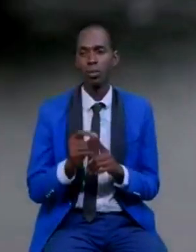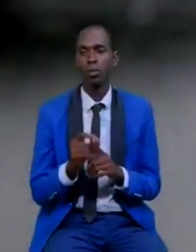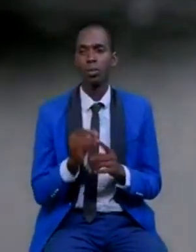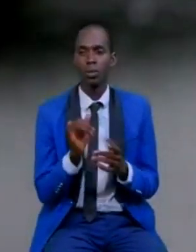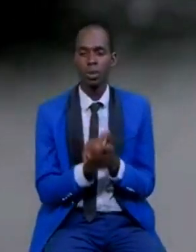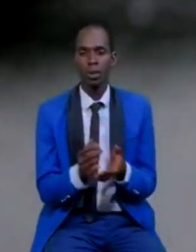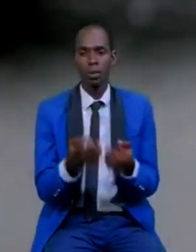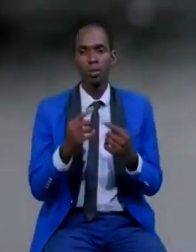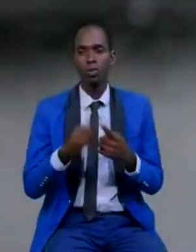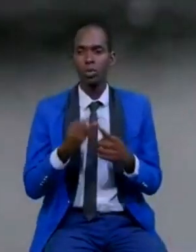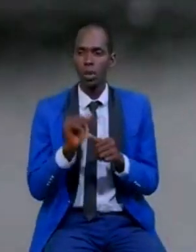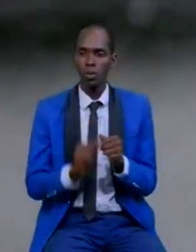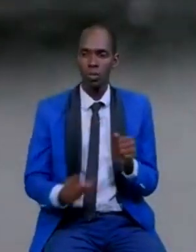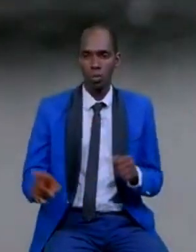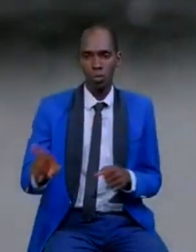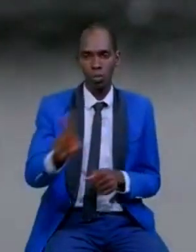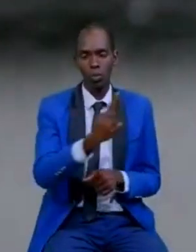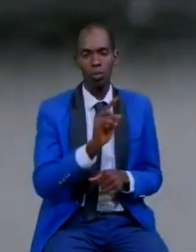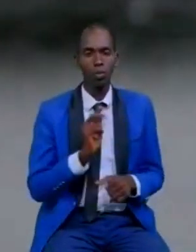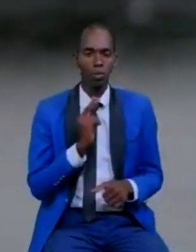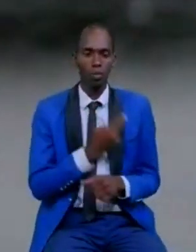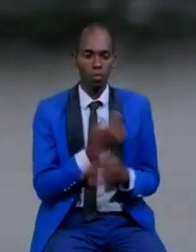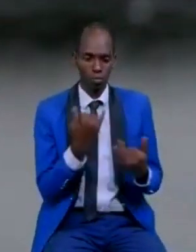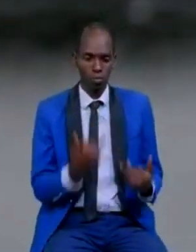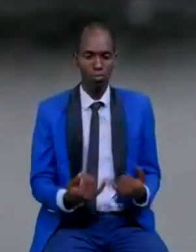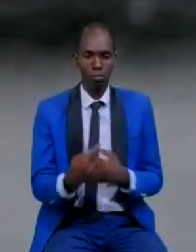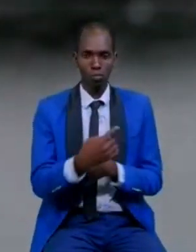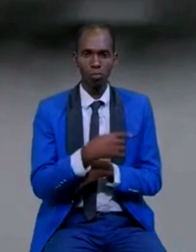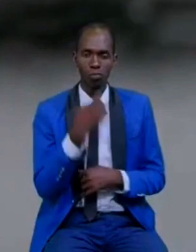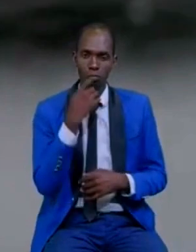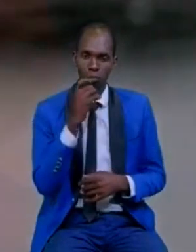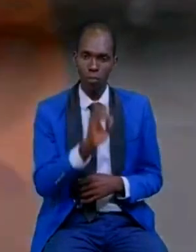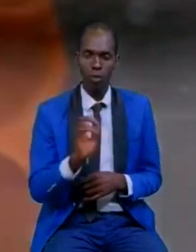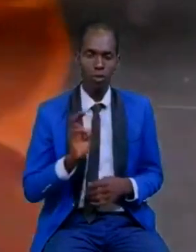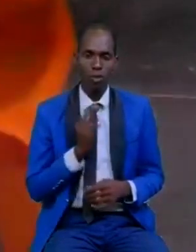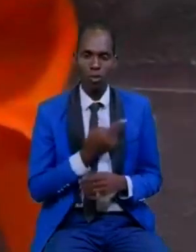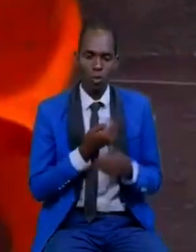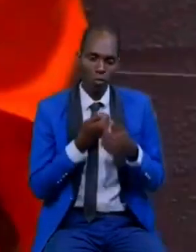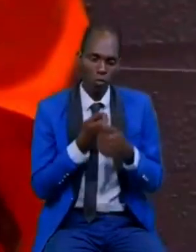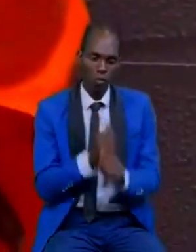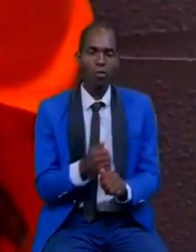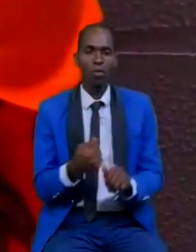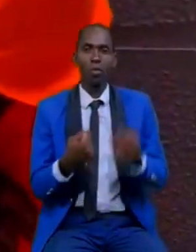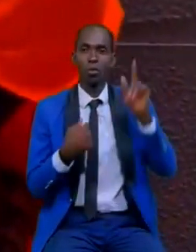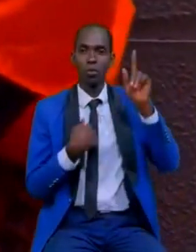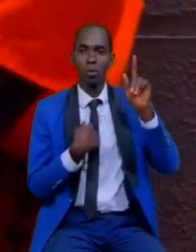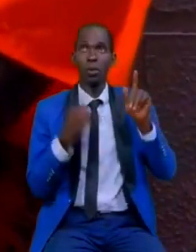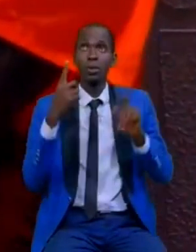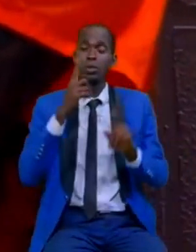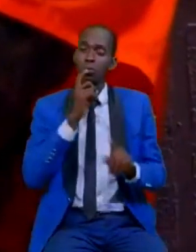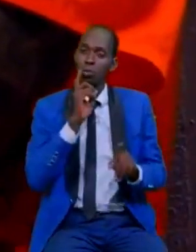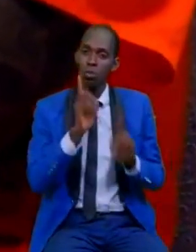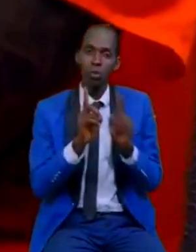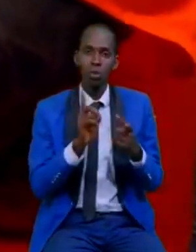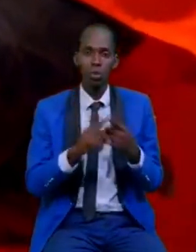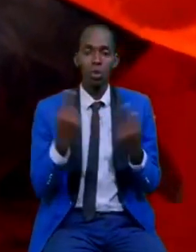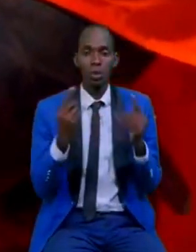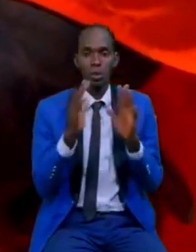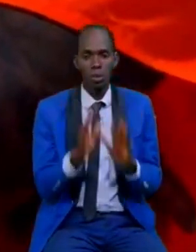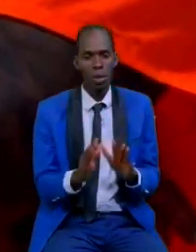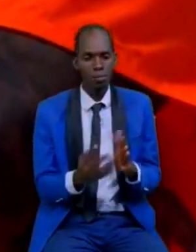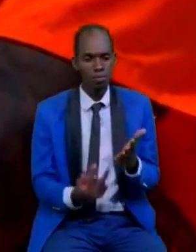comes to everyone today. Follow me. He's saying to the sinner, get up, rise